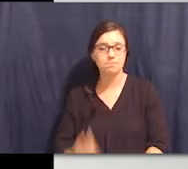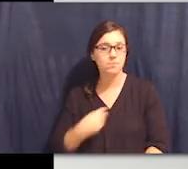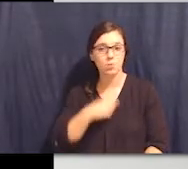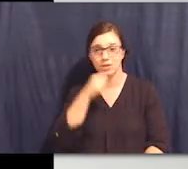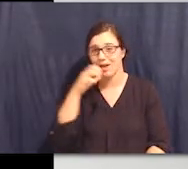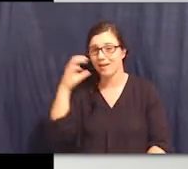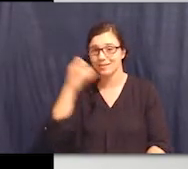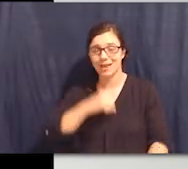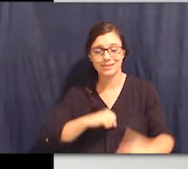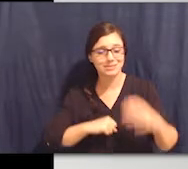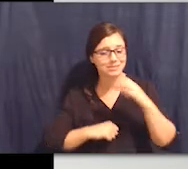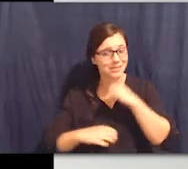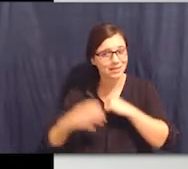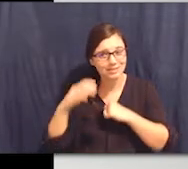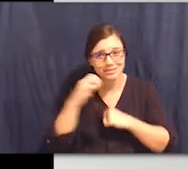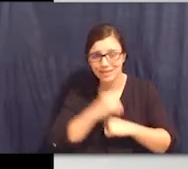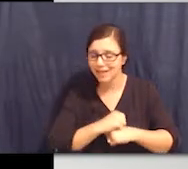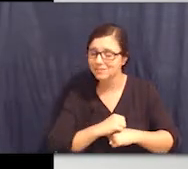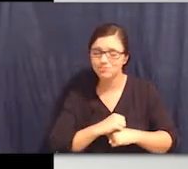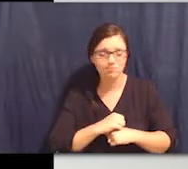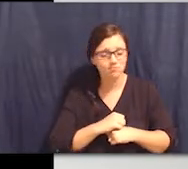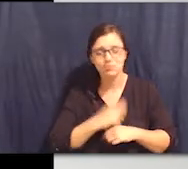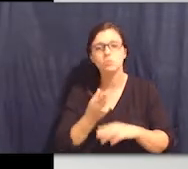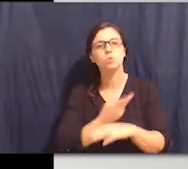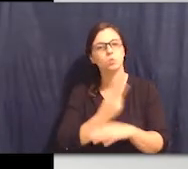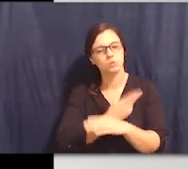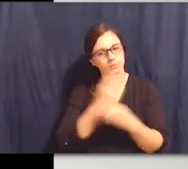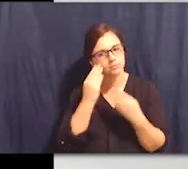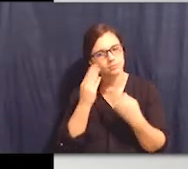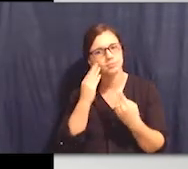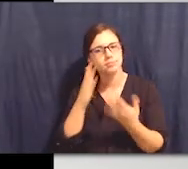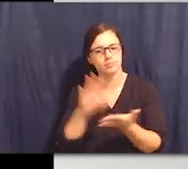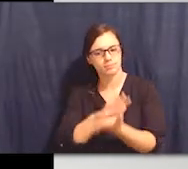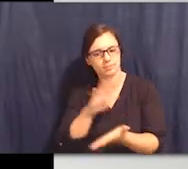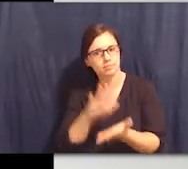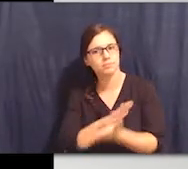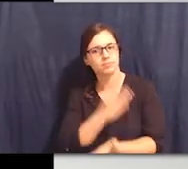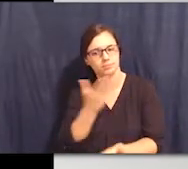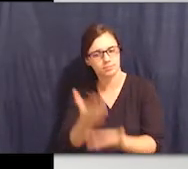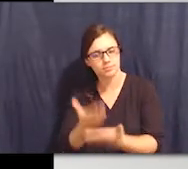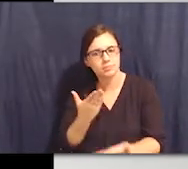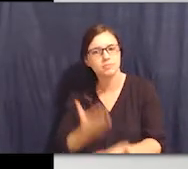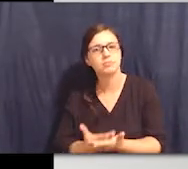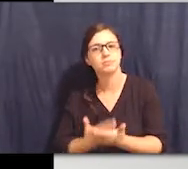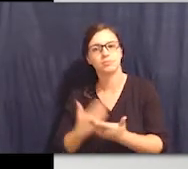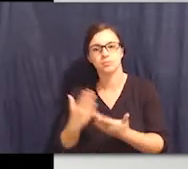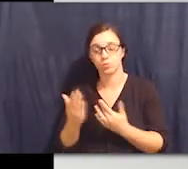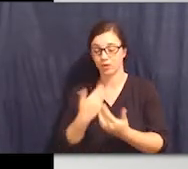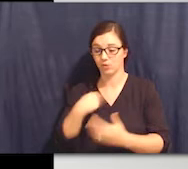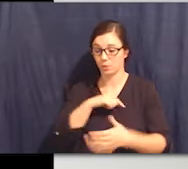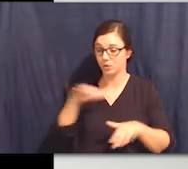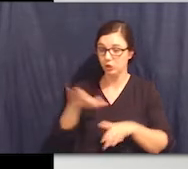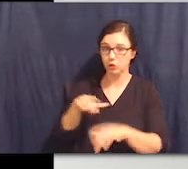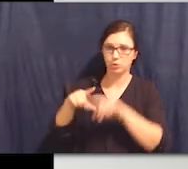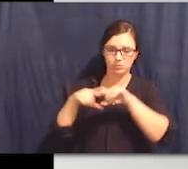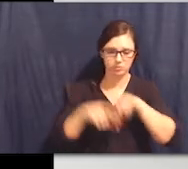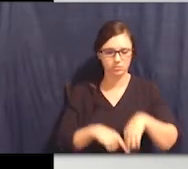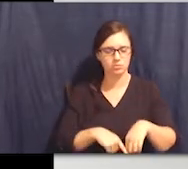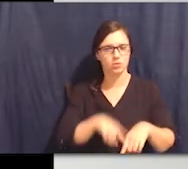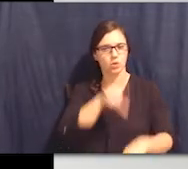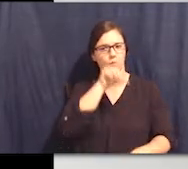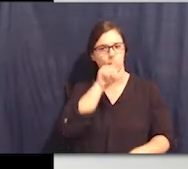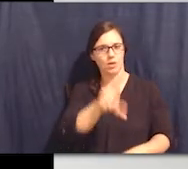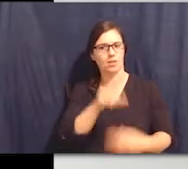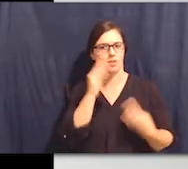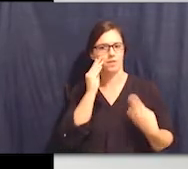are not guessing, that we're using data and documentation and informing what we do based on